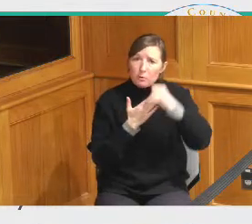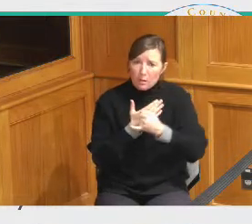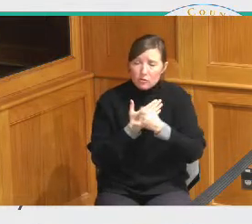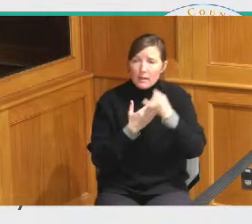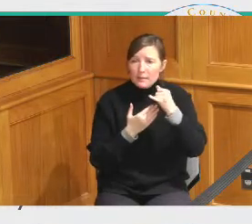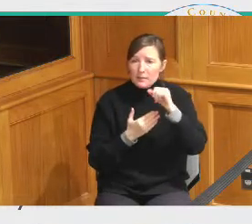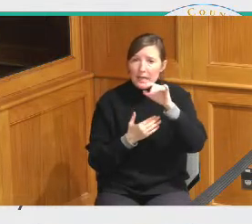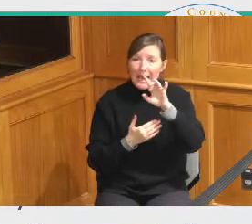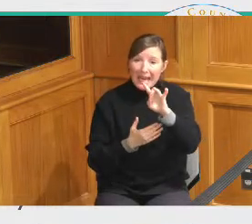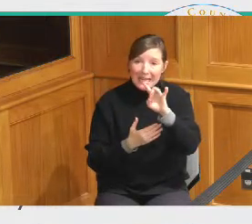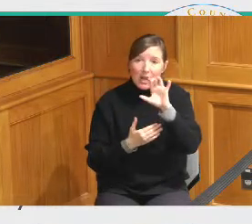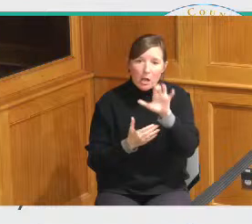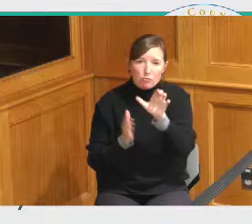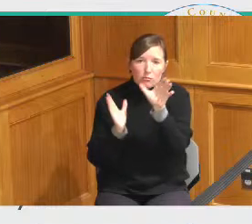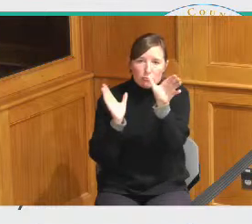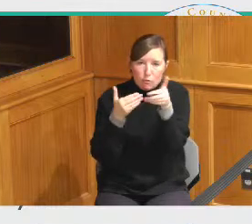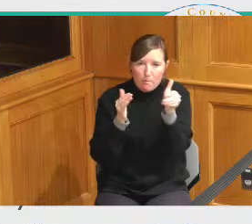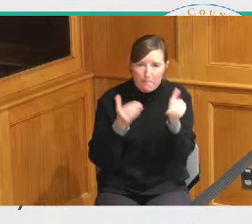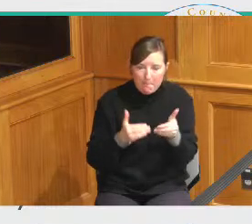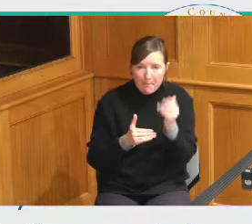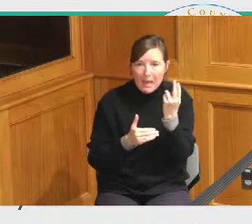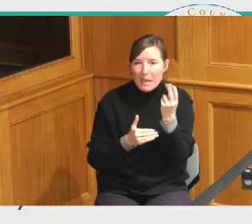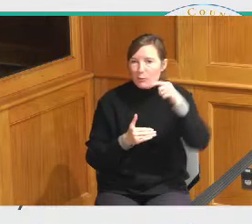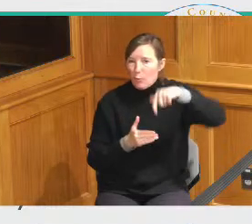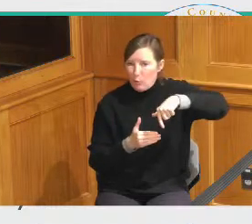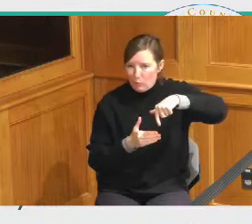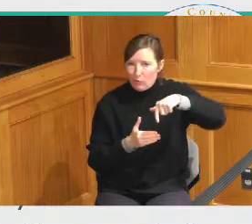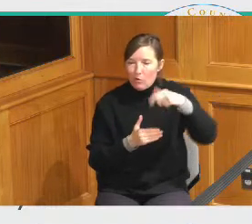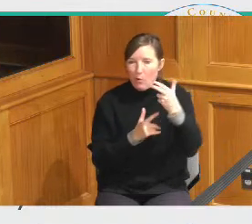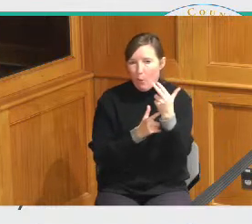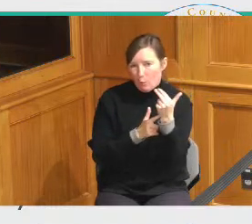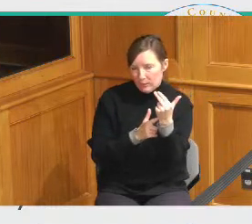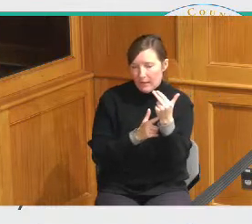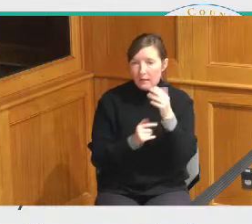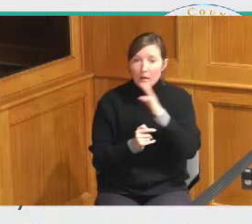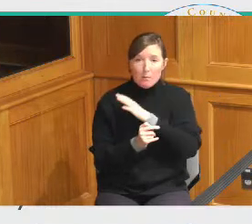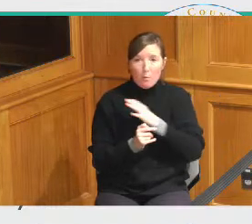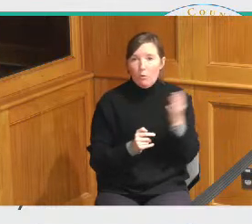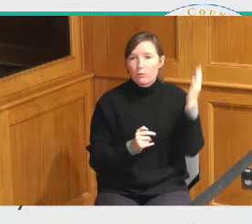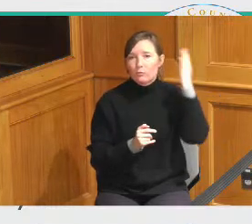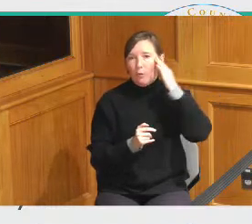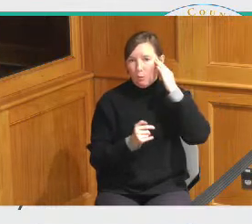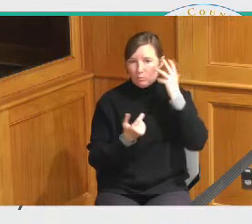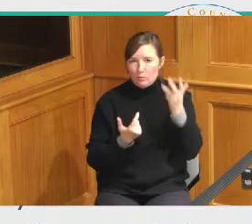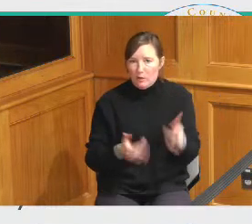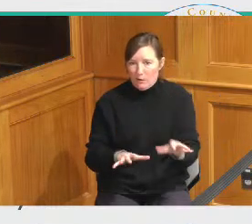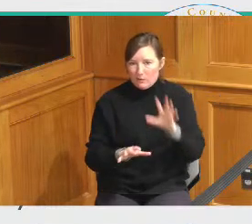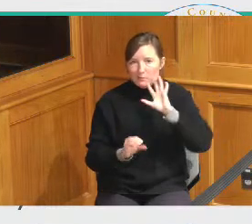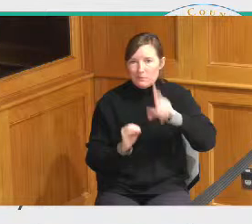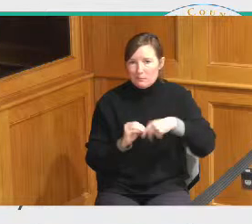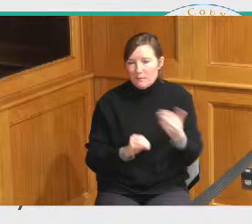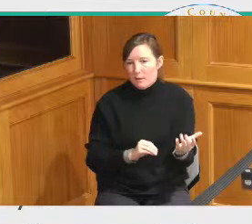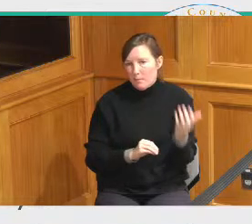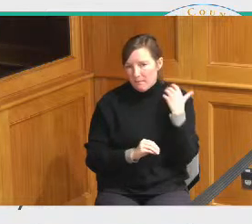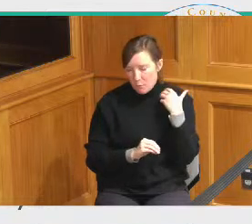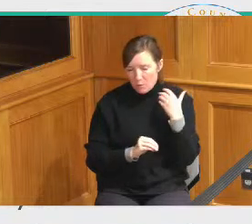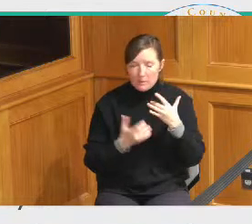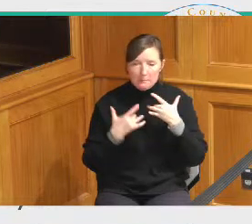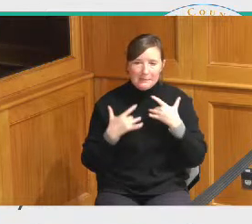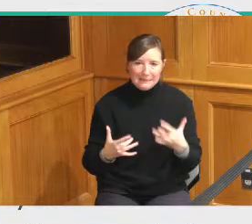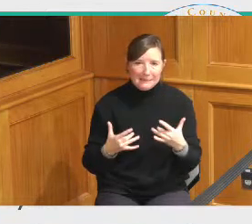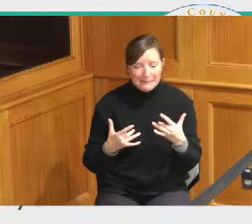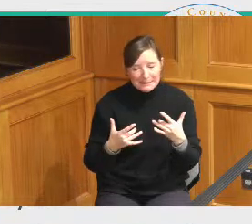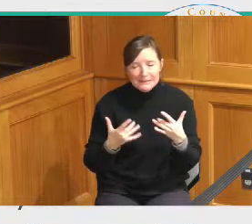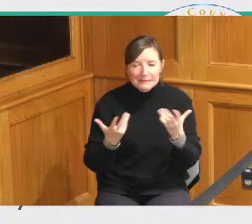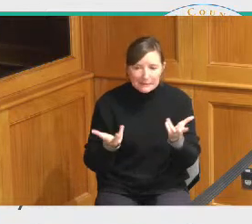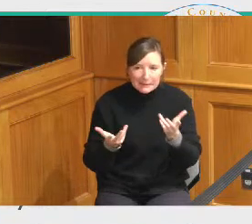contemplate an 800-room headquarter hotel. As the board is aware, and we've talked about before, there is typically